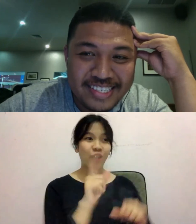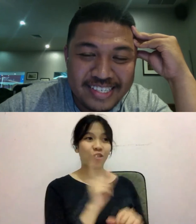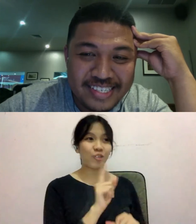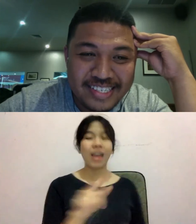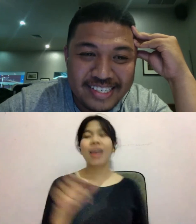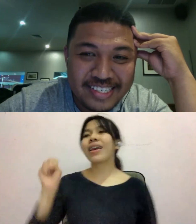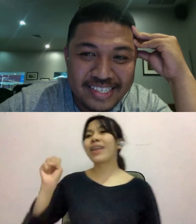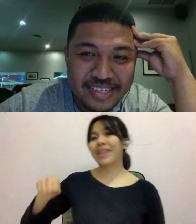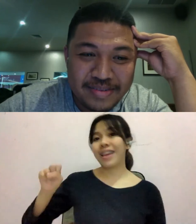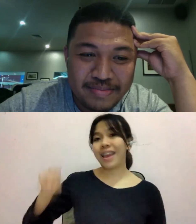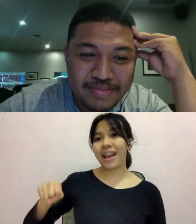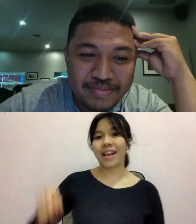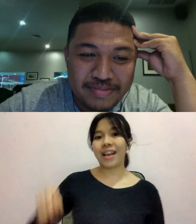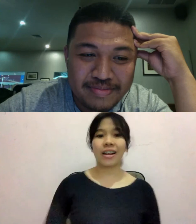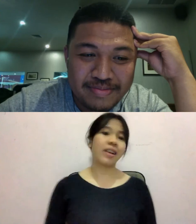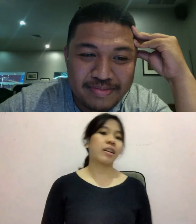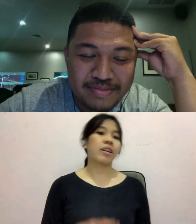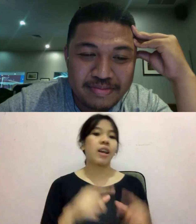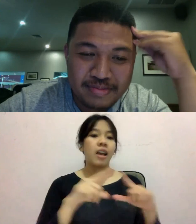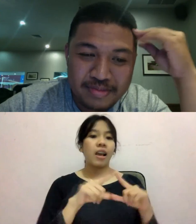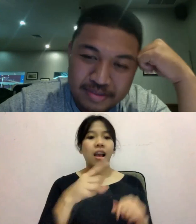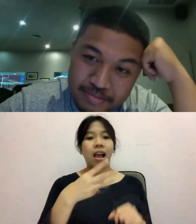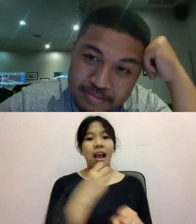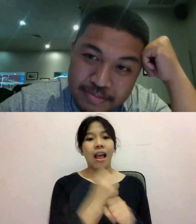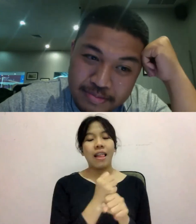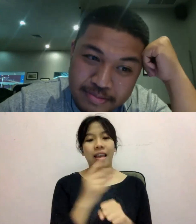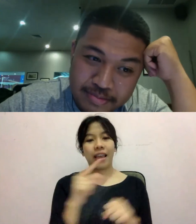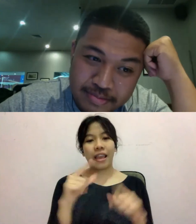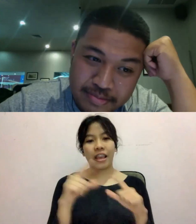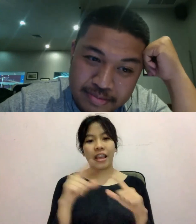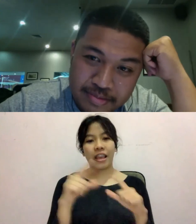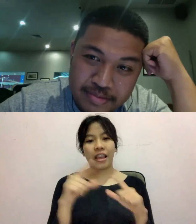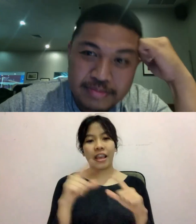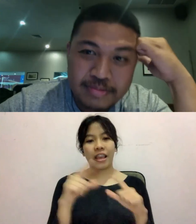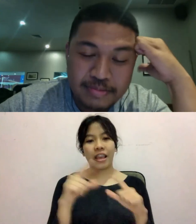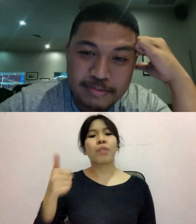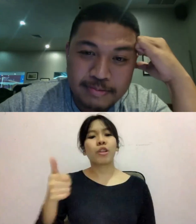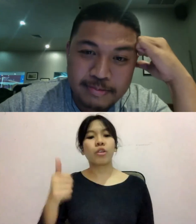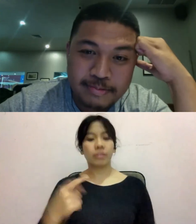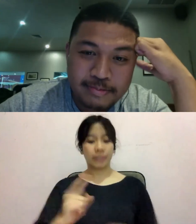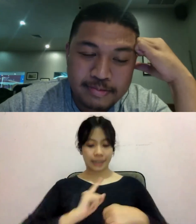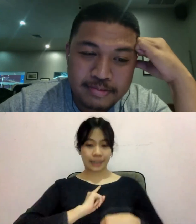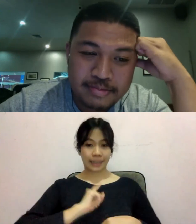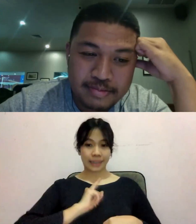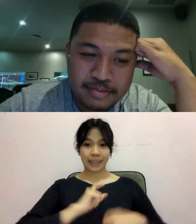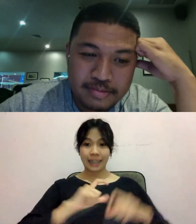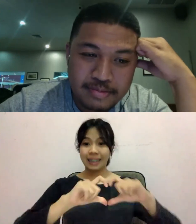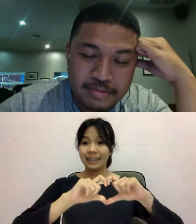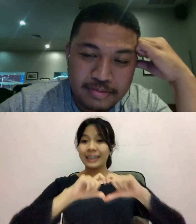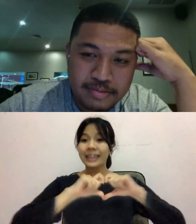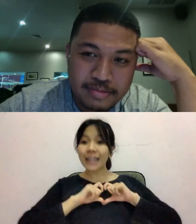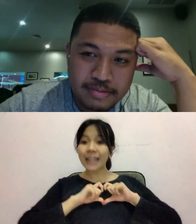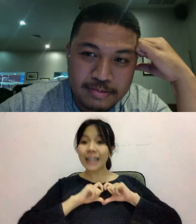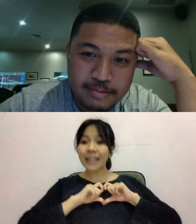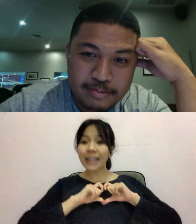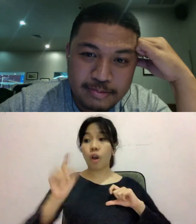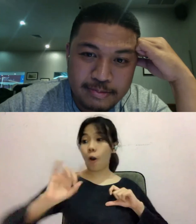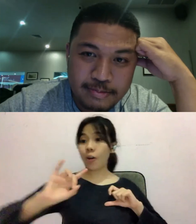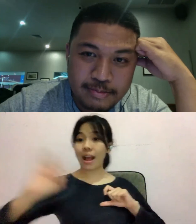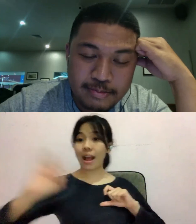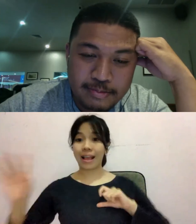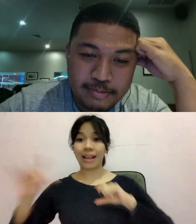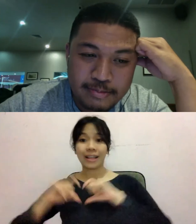Allegra, I agree with that. Message? Love yourself first before you love another. But at the same time, we